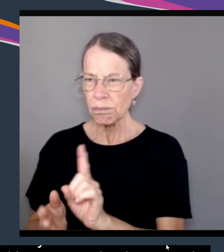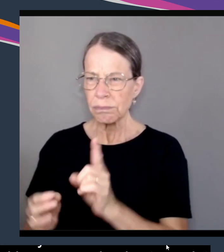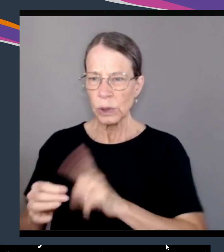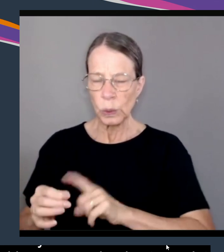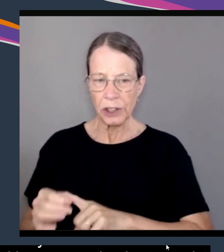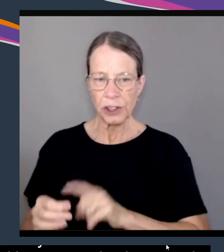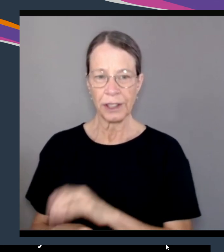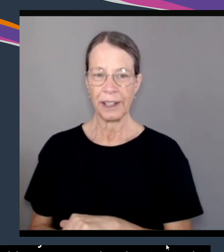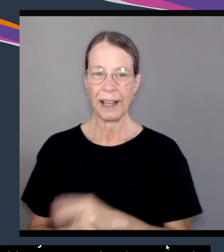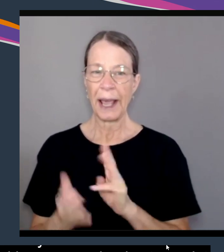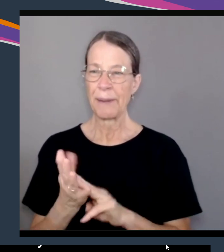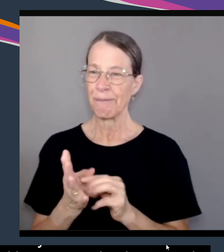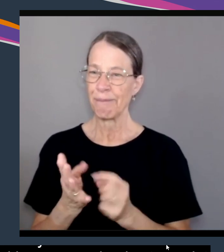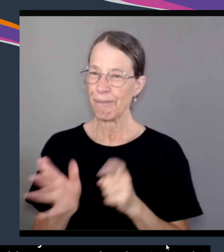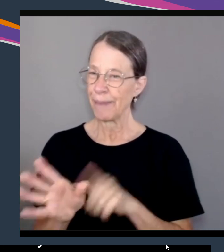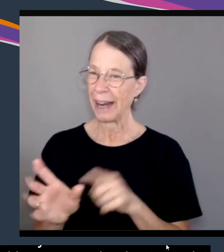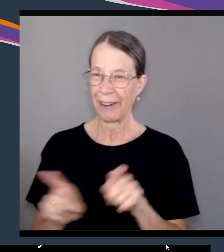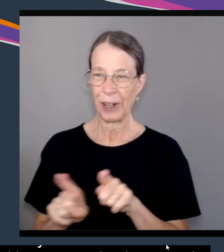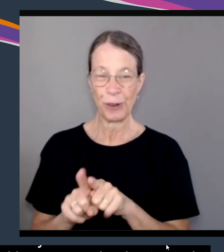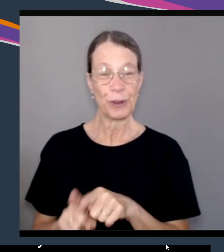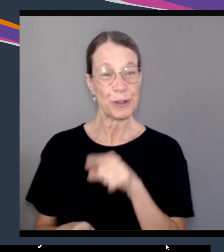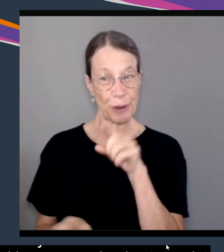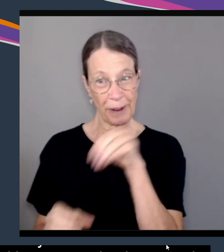that committee, and we thank you for your contribution, Mary.